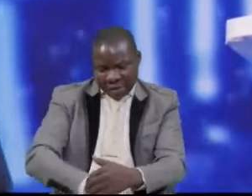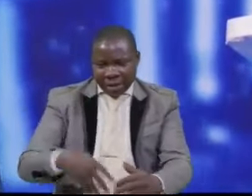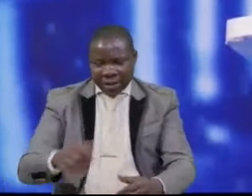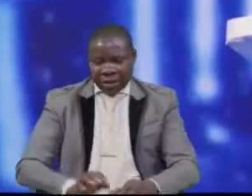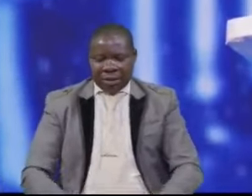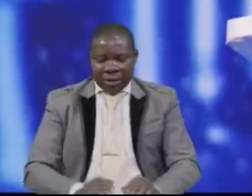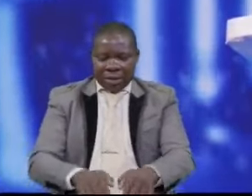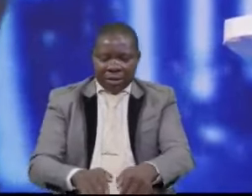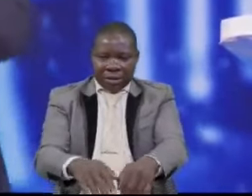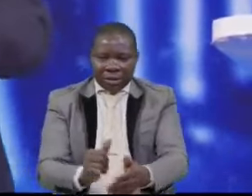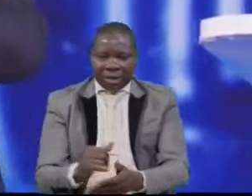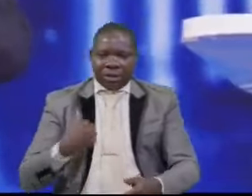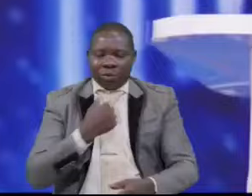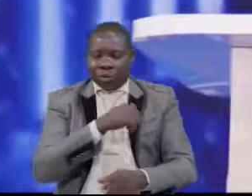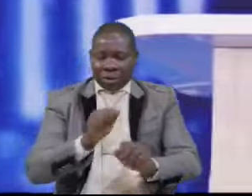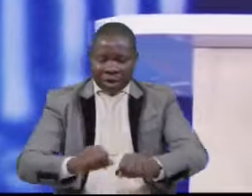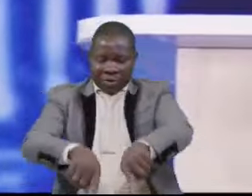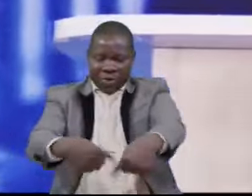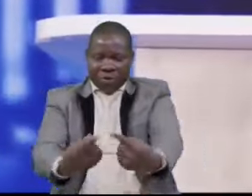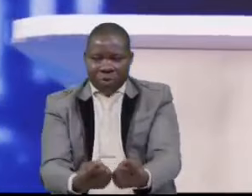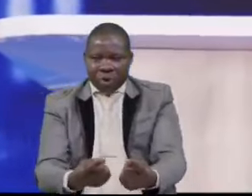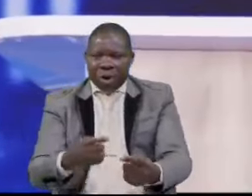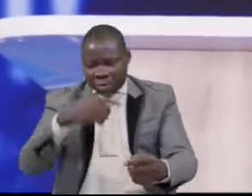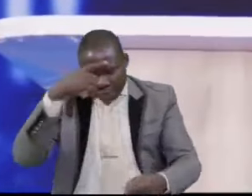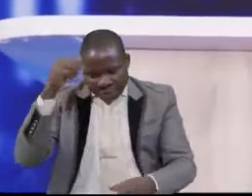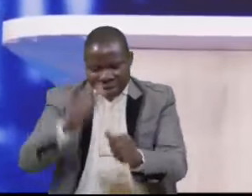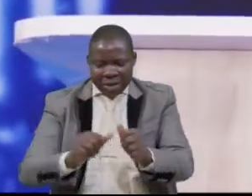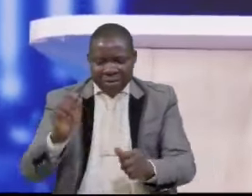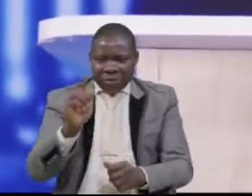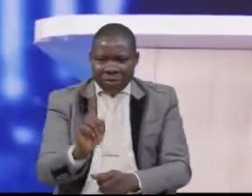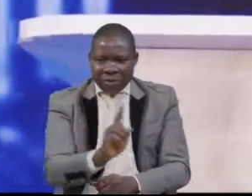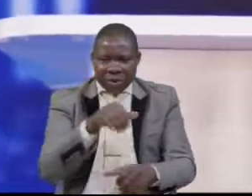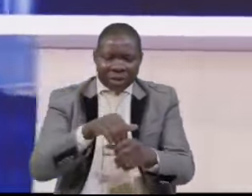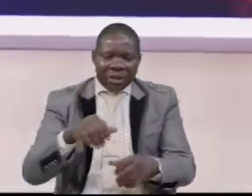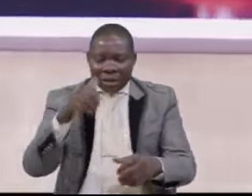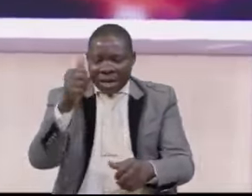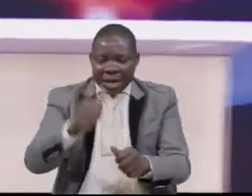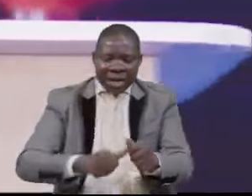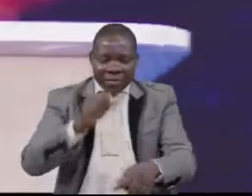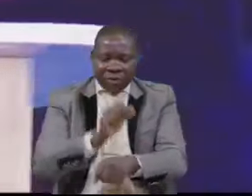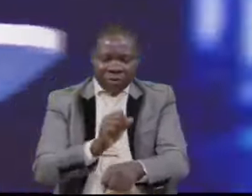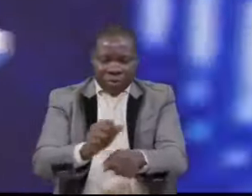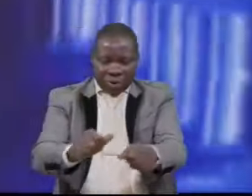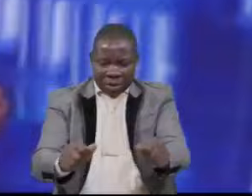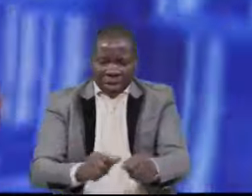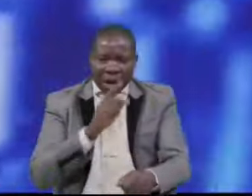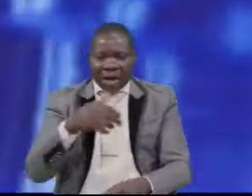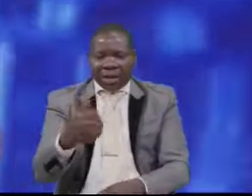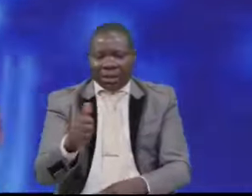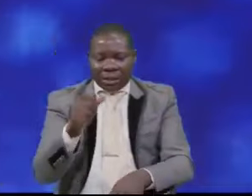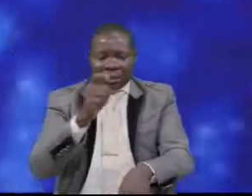because the people in every profession, they're 10 times better, even more than 10 times